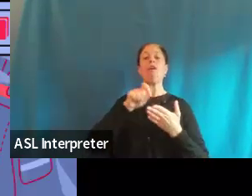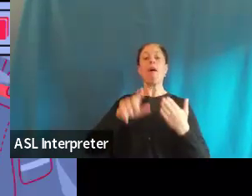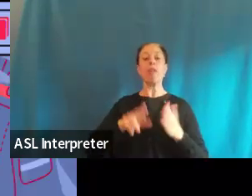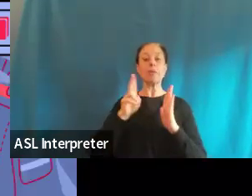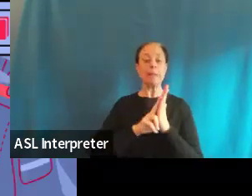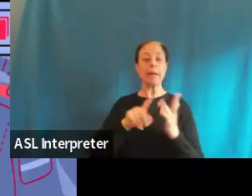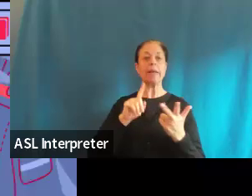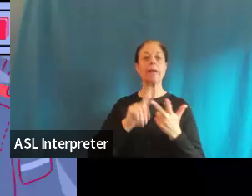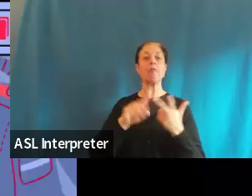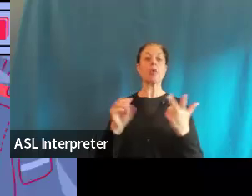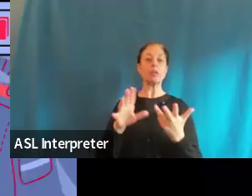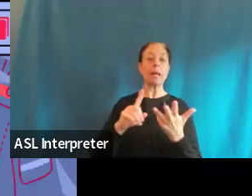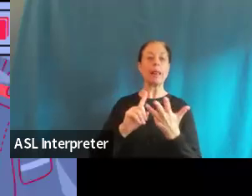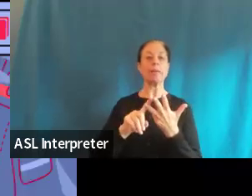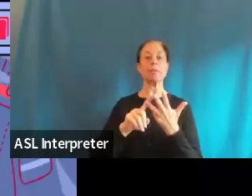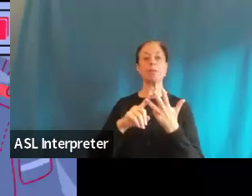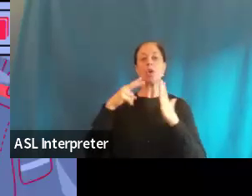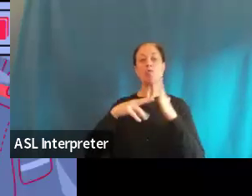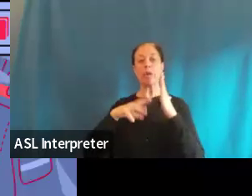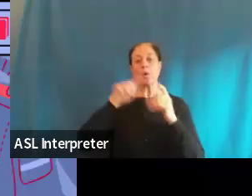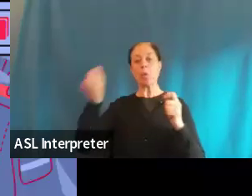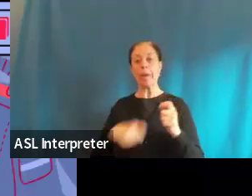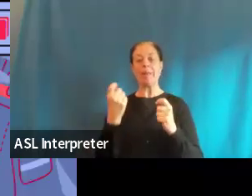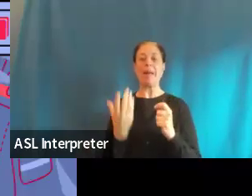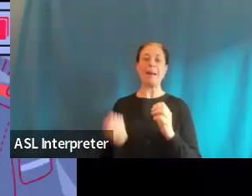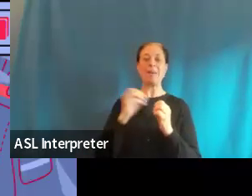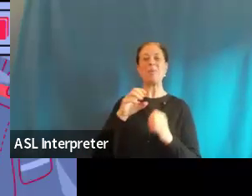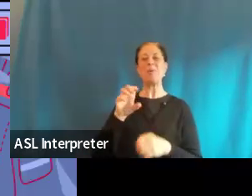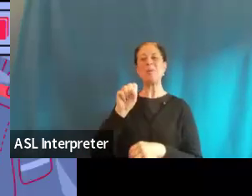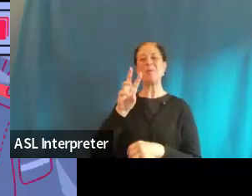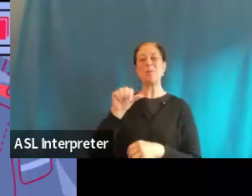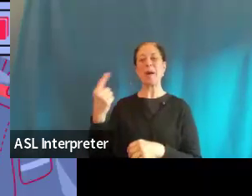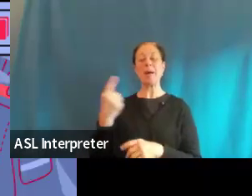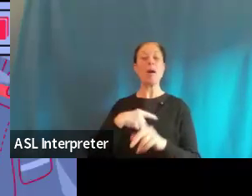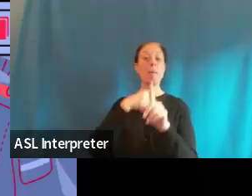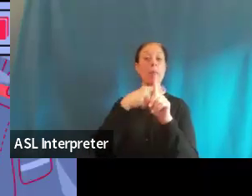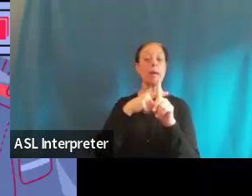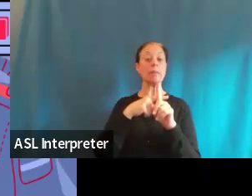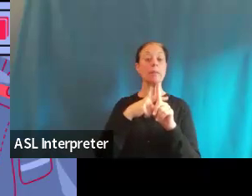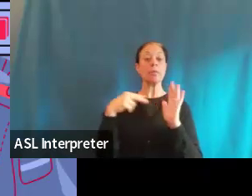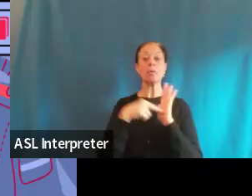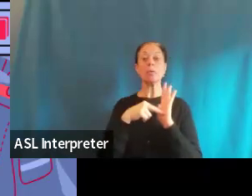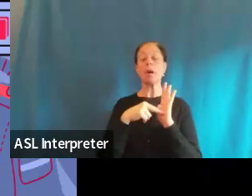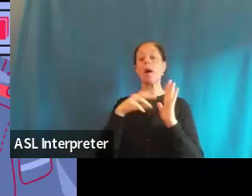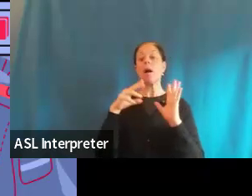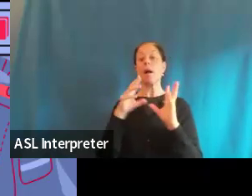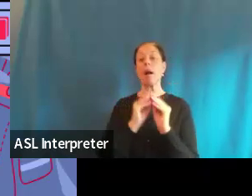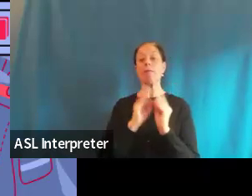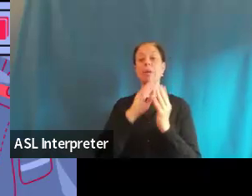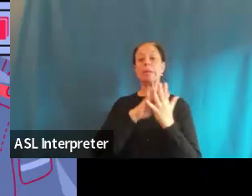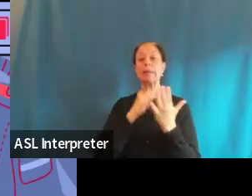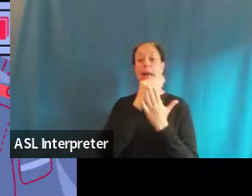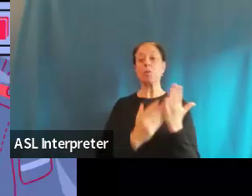advisory, fortune tellers, and more bookish swag. Plus, check out the conference scheduler to find